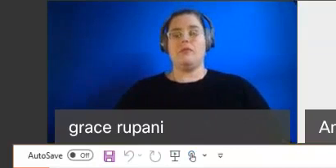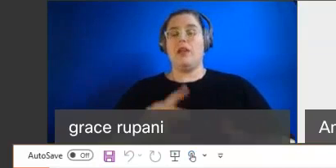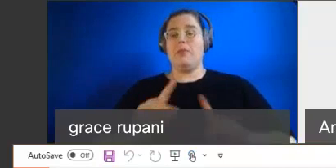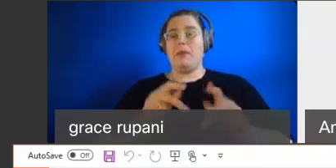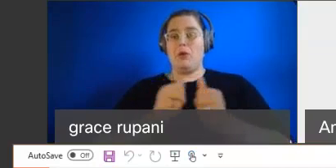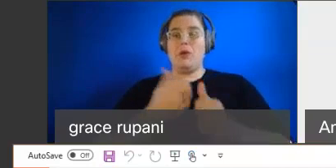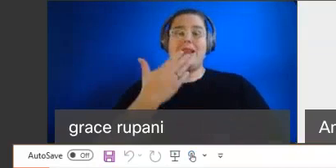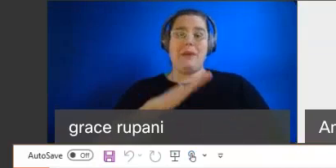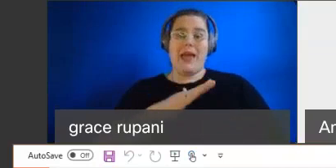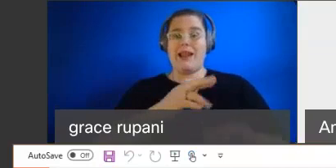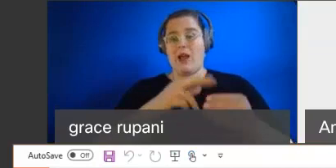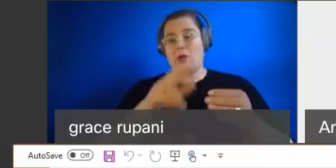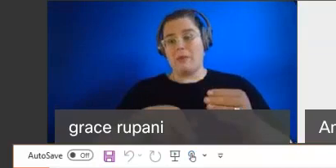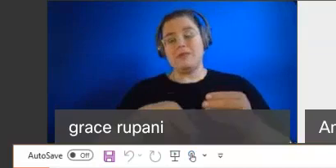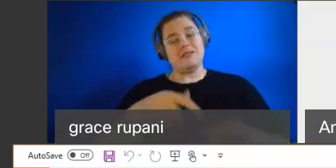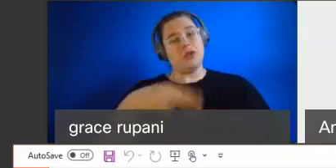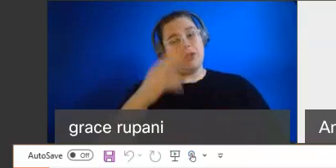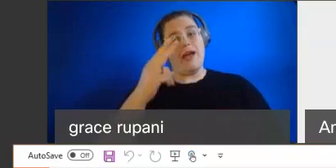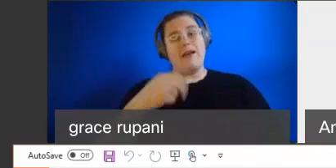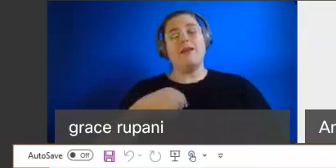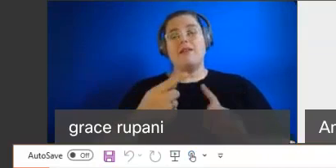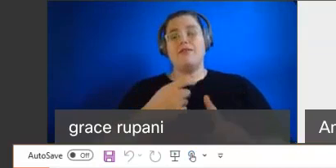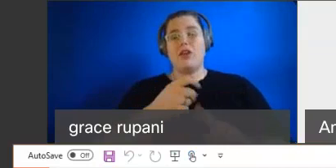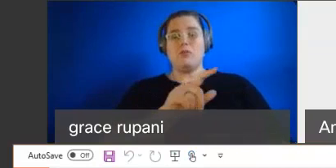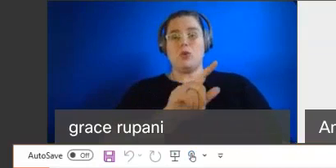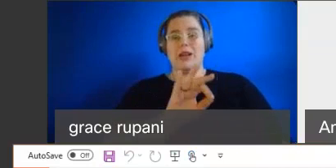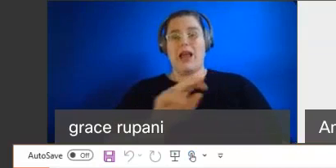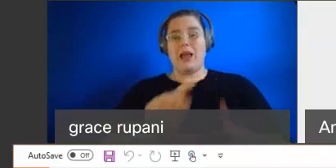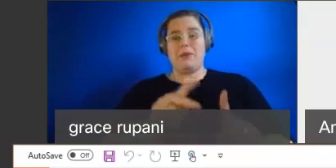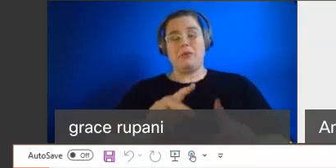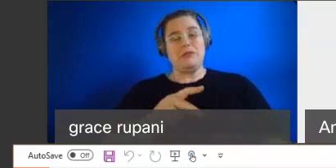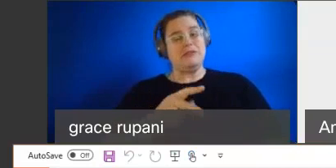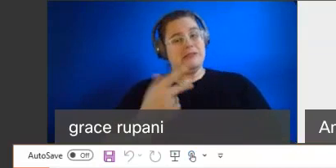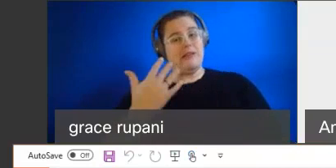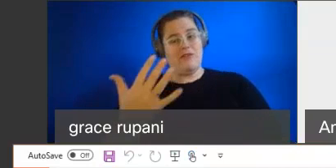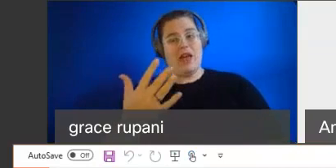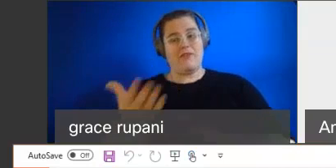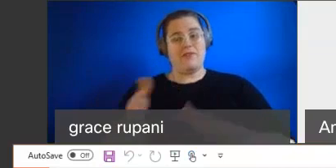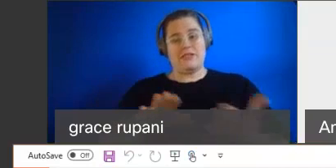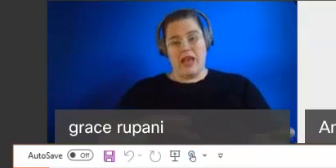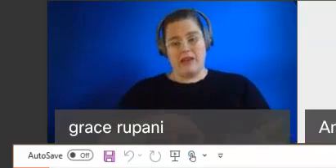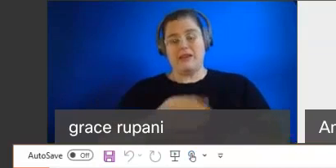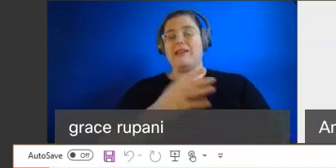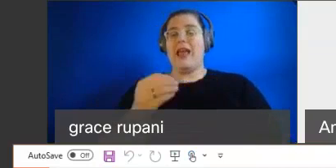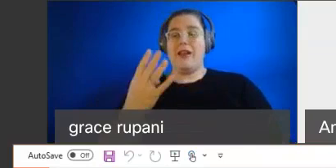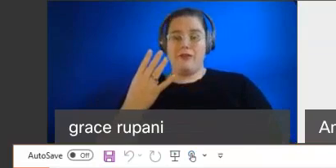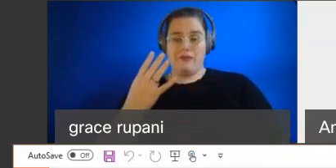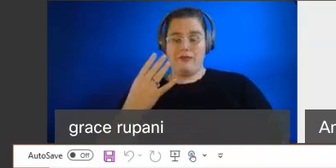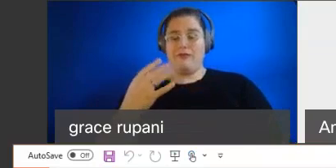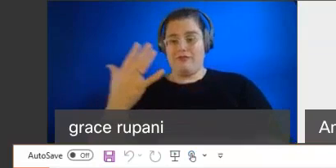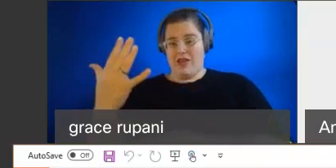with 5 deaths out of those 29 people. 4 of those have been confirmed as